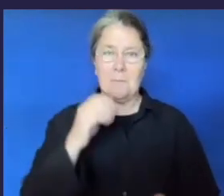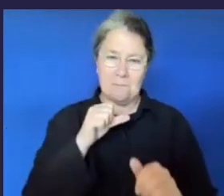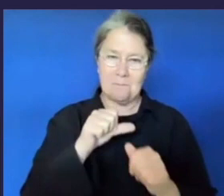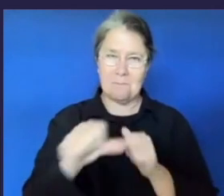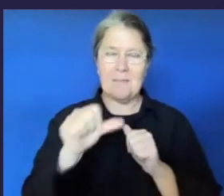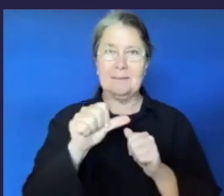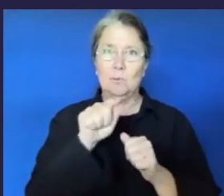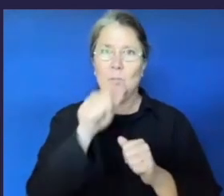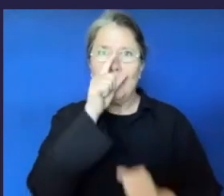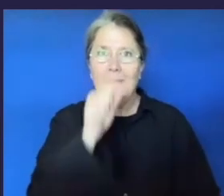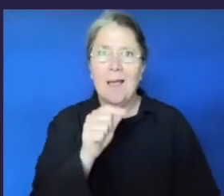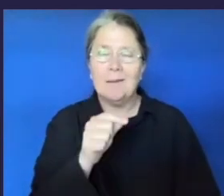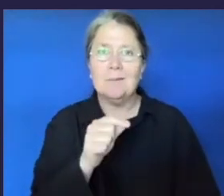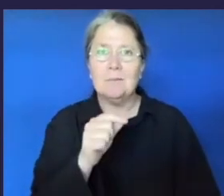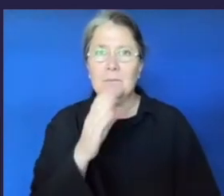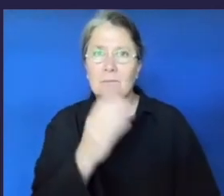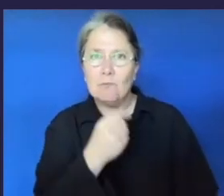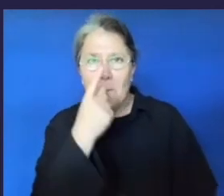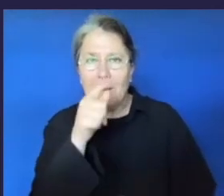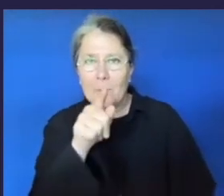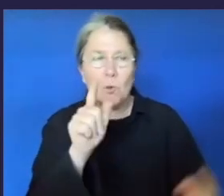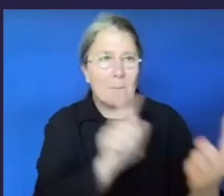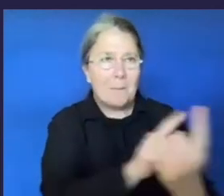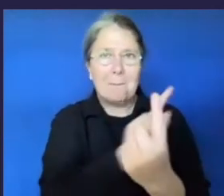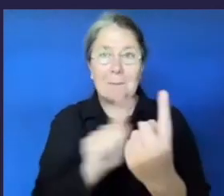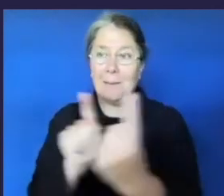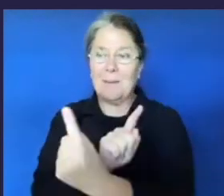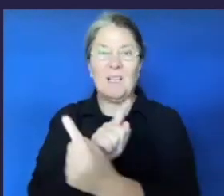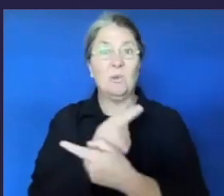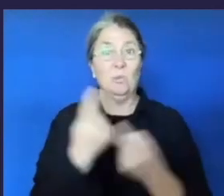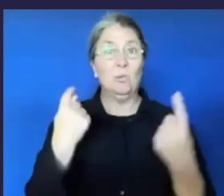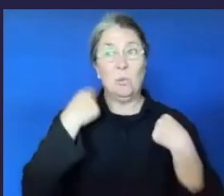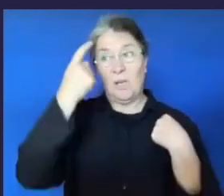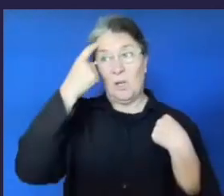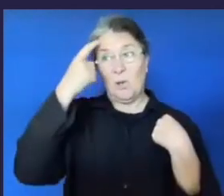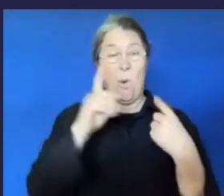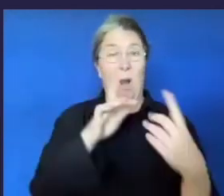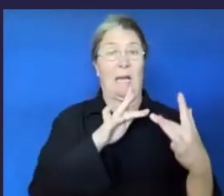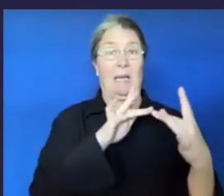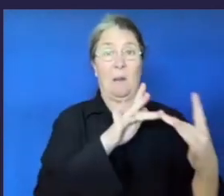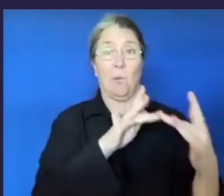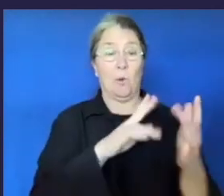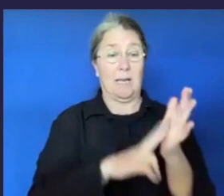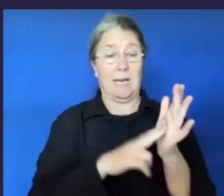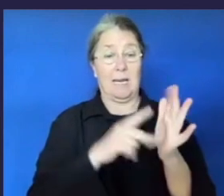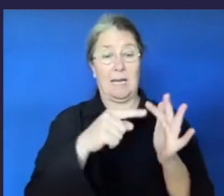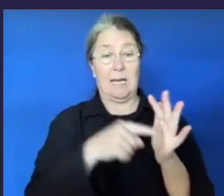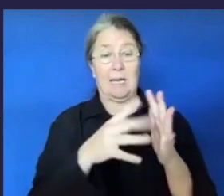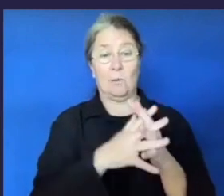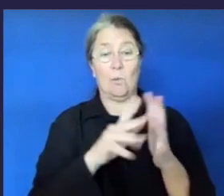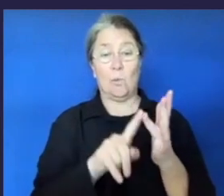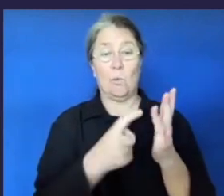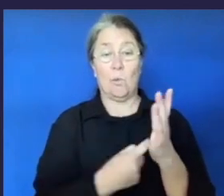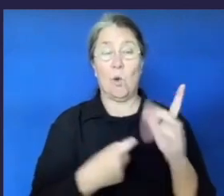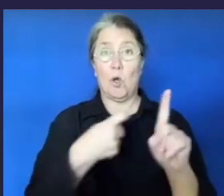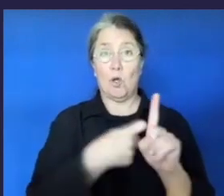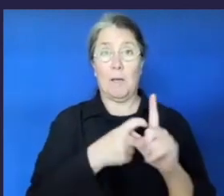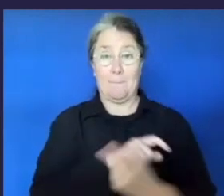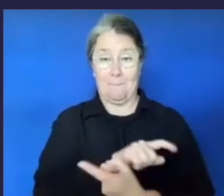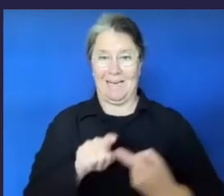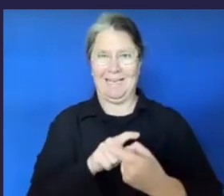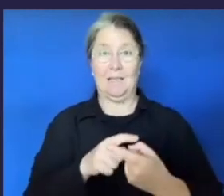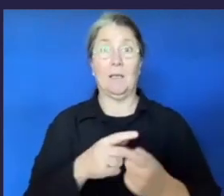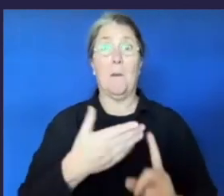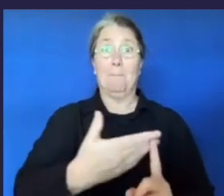you can from the relevant people that you're meeting with. So we actually call it a network meeting, and we try as best as possible to come prepared.